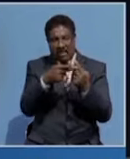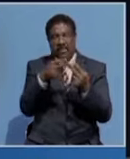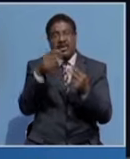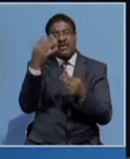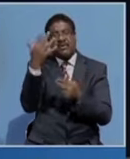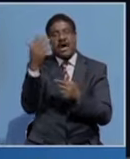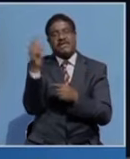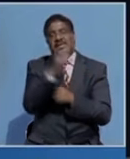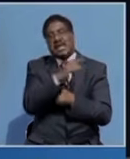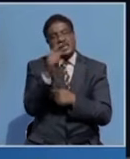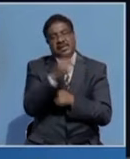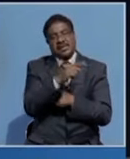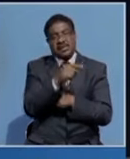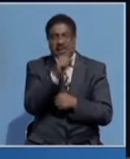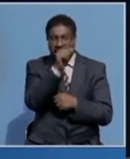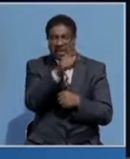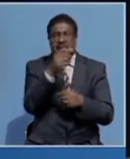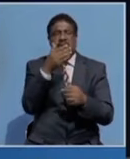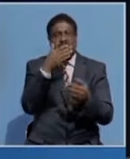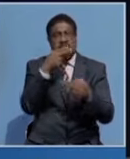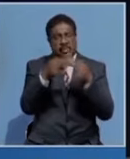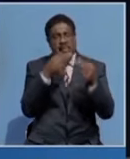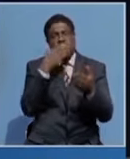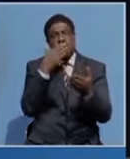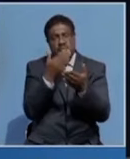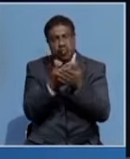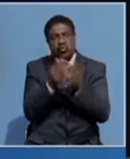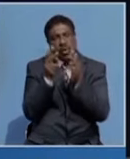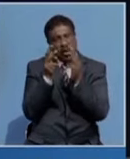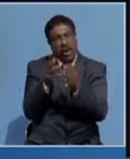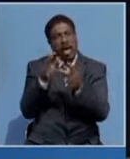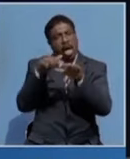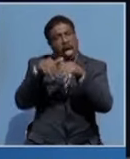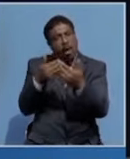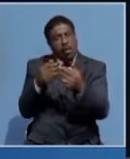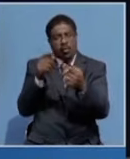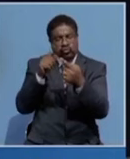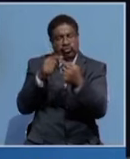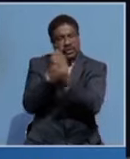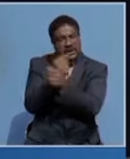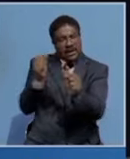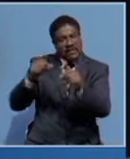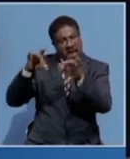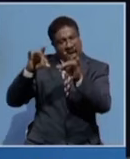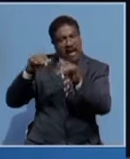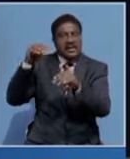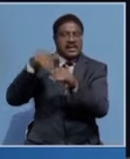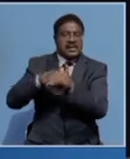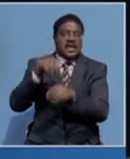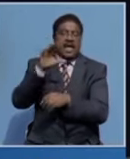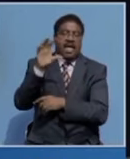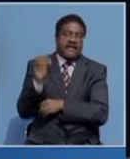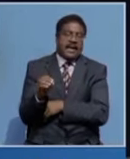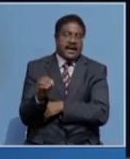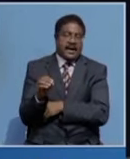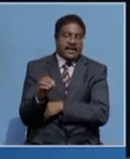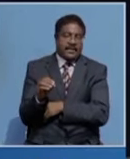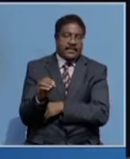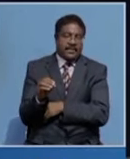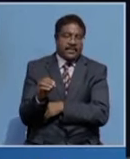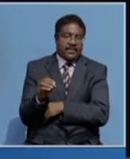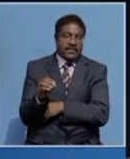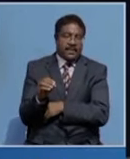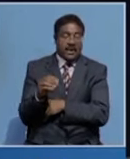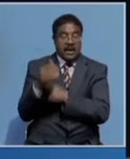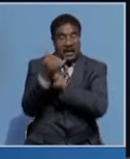a blueprint for impactful land restoration activities in Africa. Meanwhile, Save the Children Country Director John